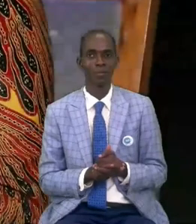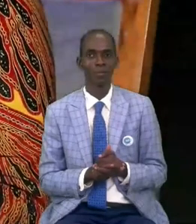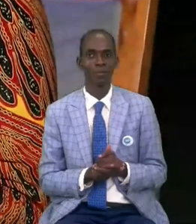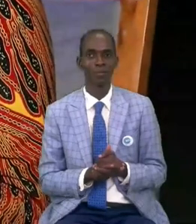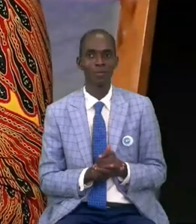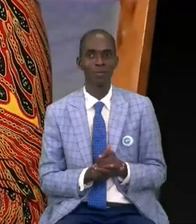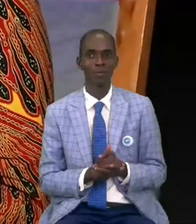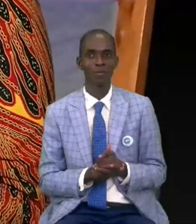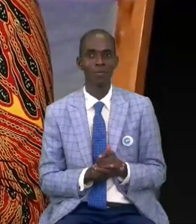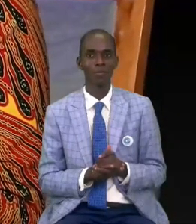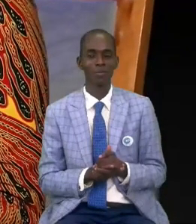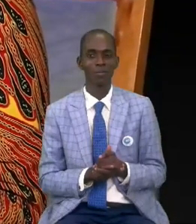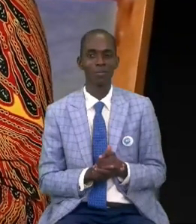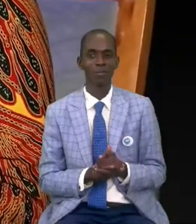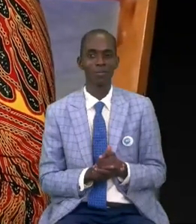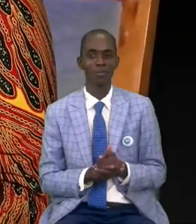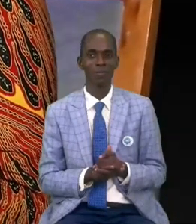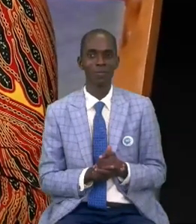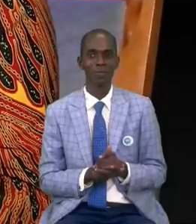My name is Deborah Momo.